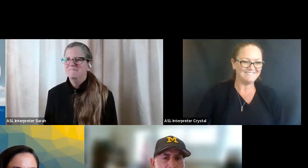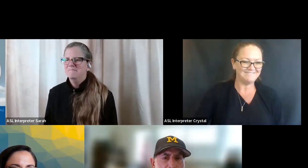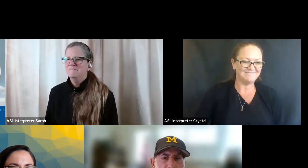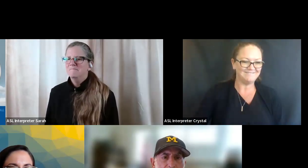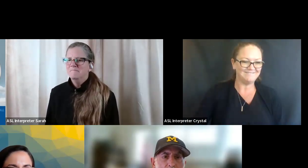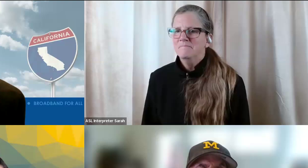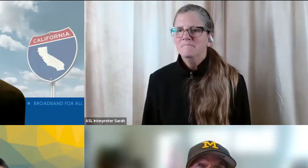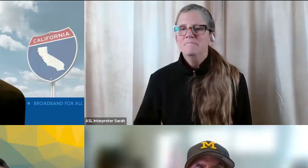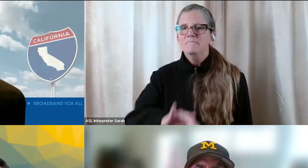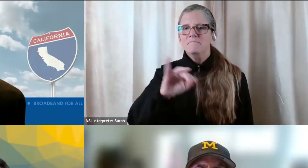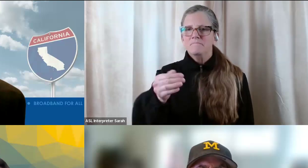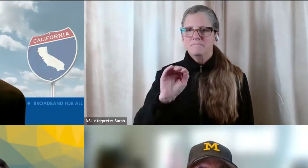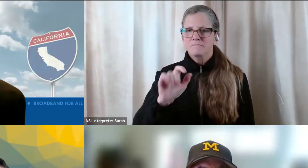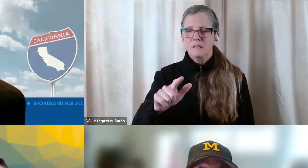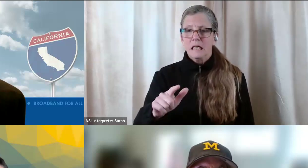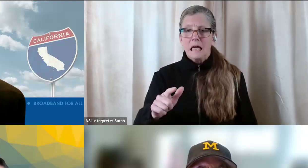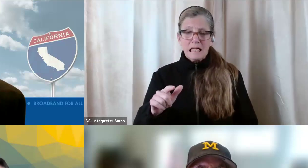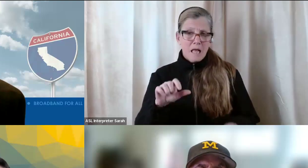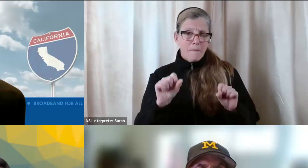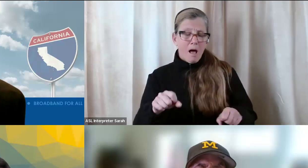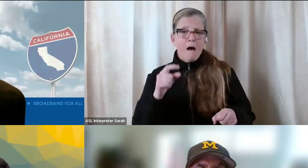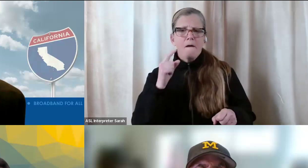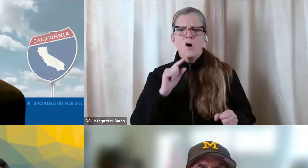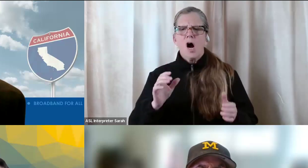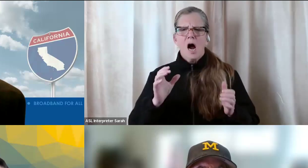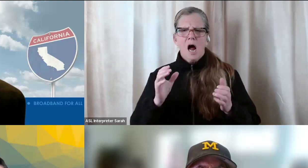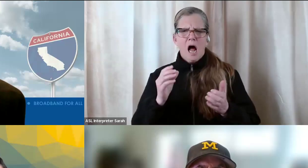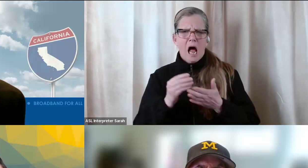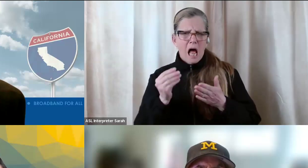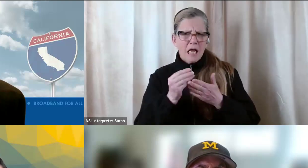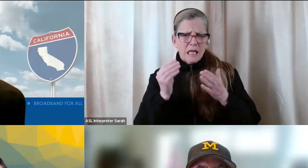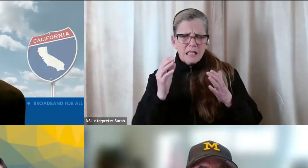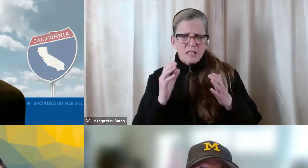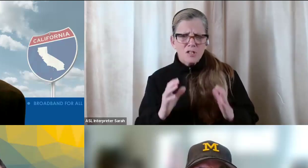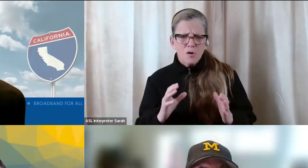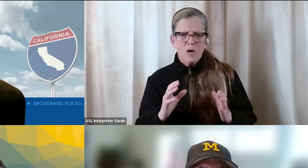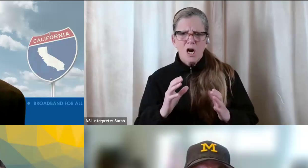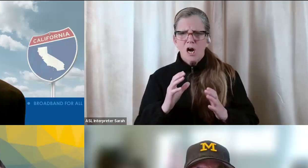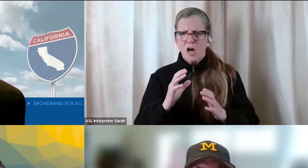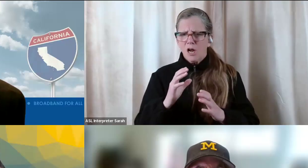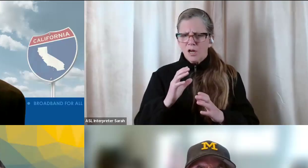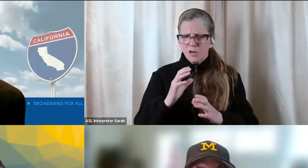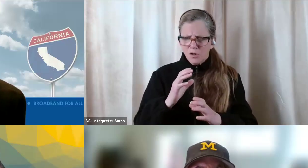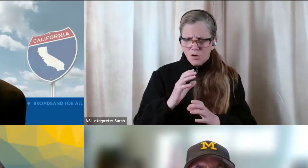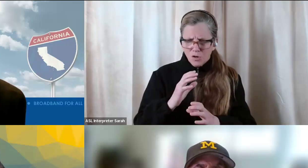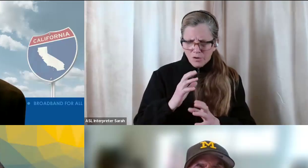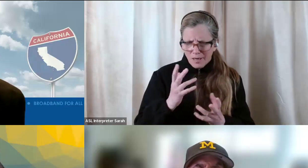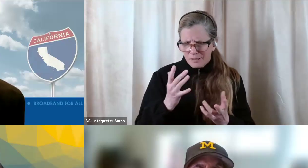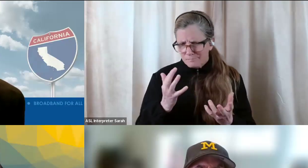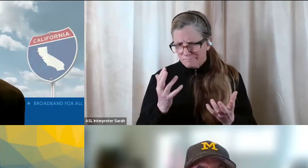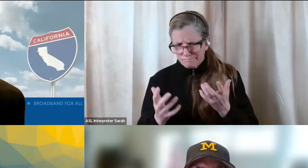some methodology to take initiative to push some administrative proceeding to